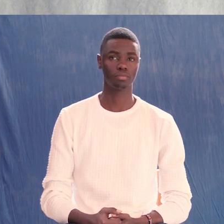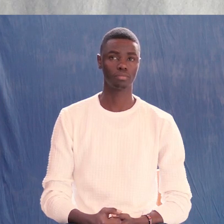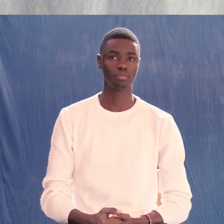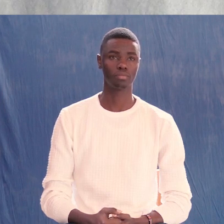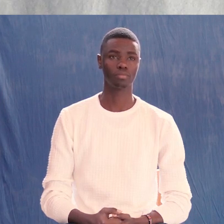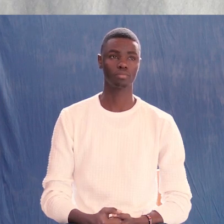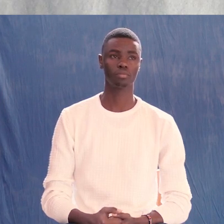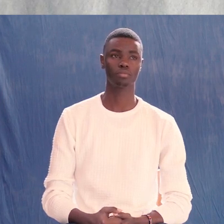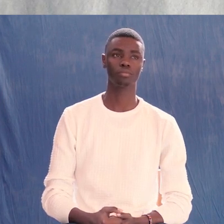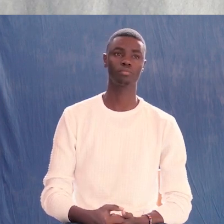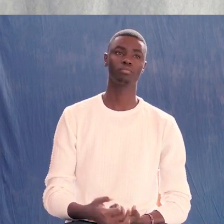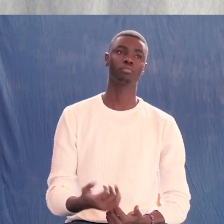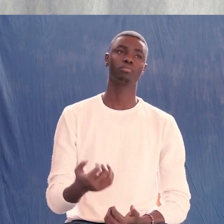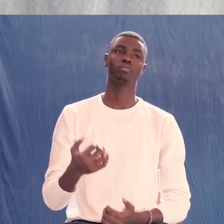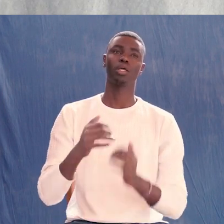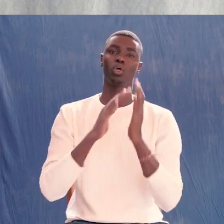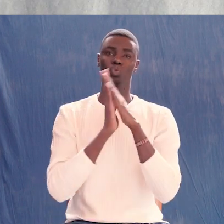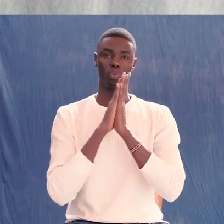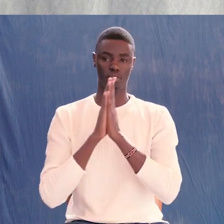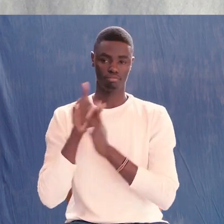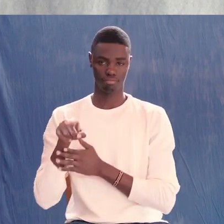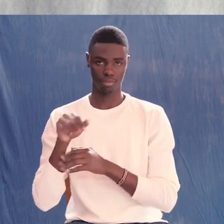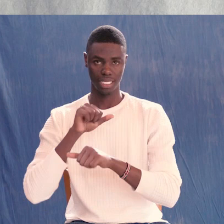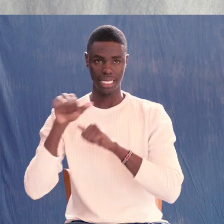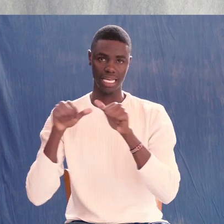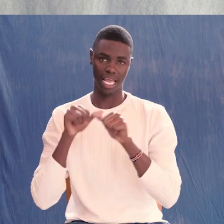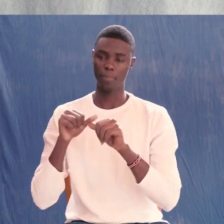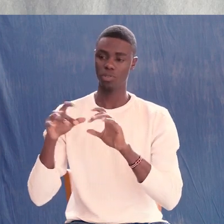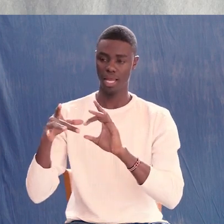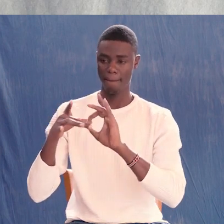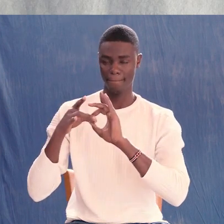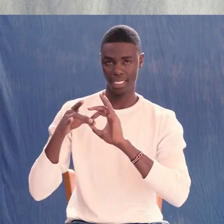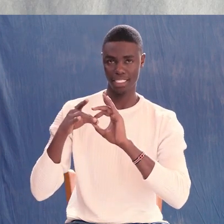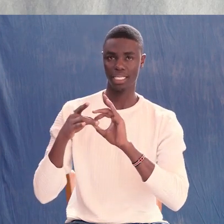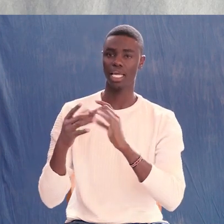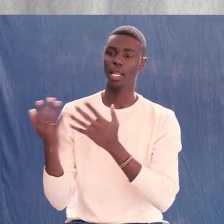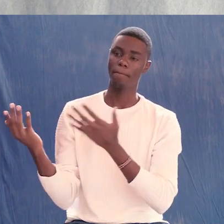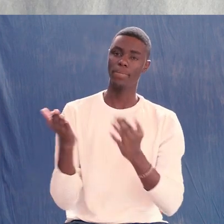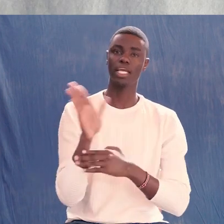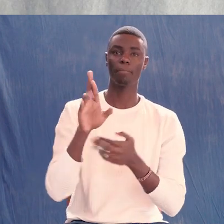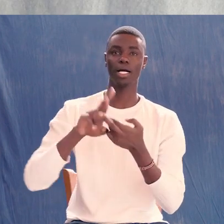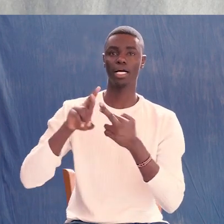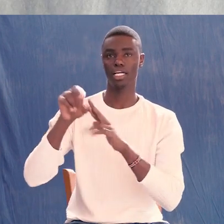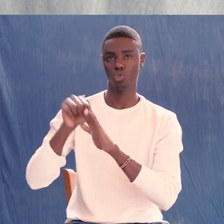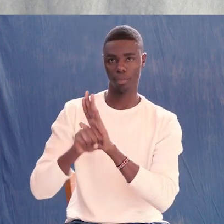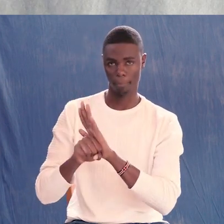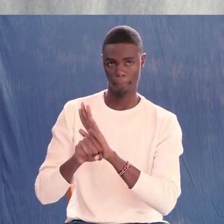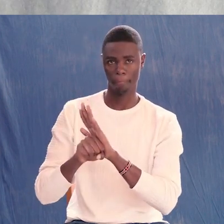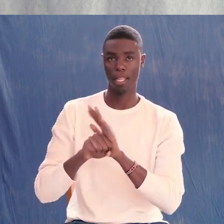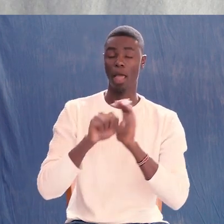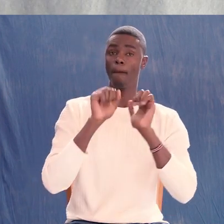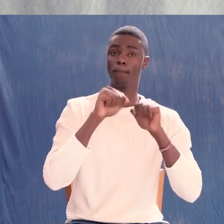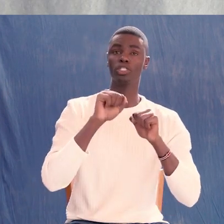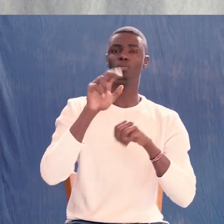And while this passage is about mediating and restoring relationship, it can